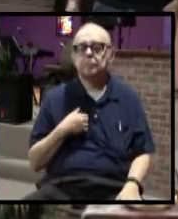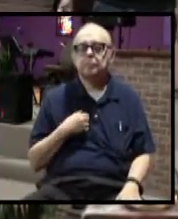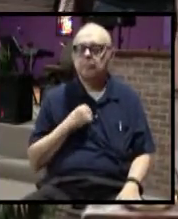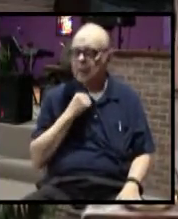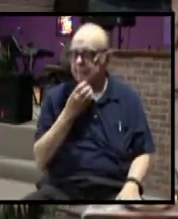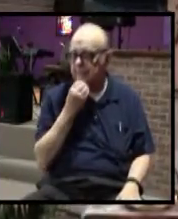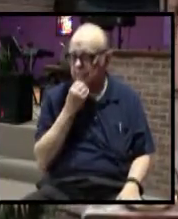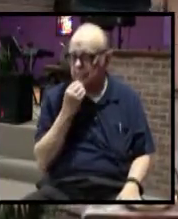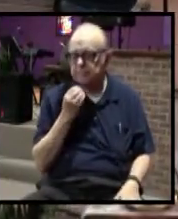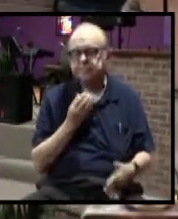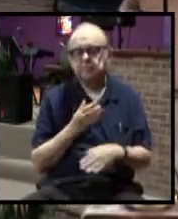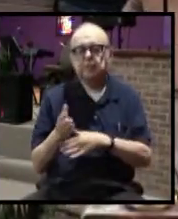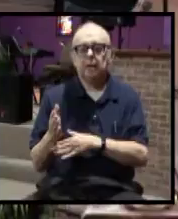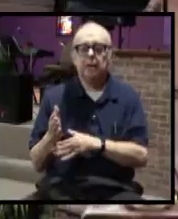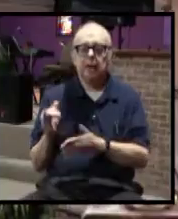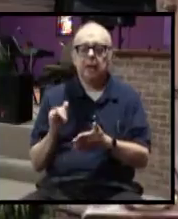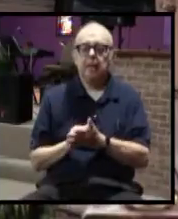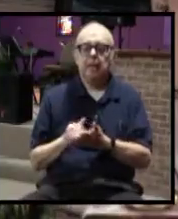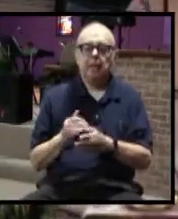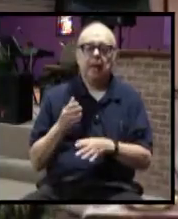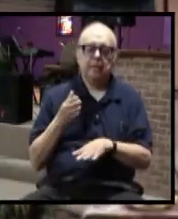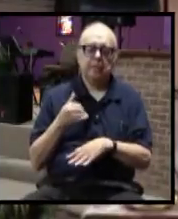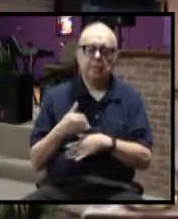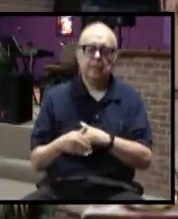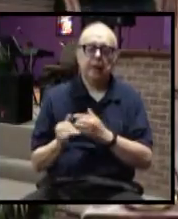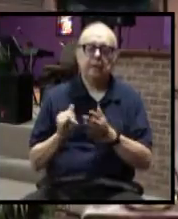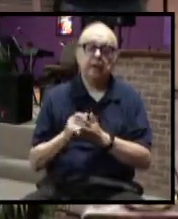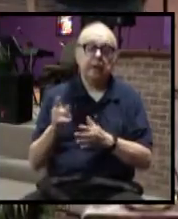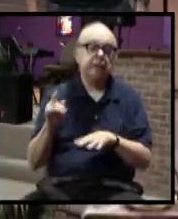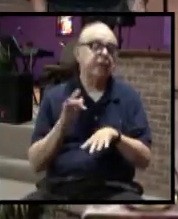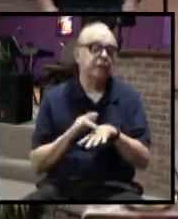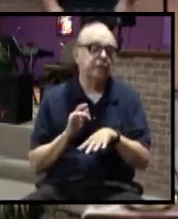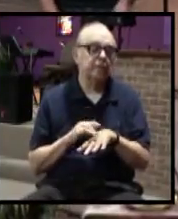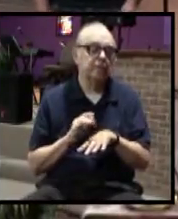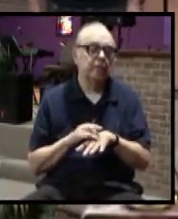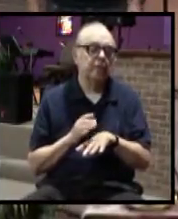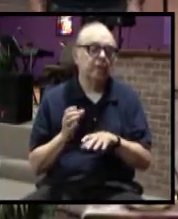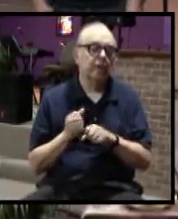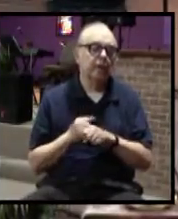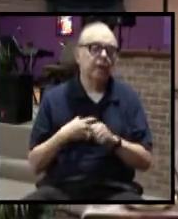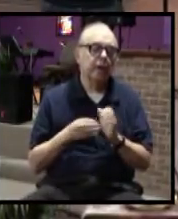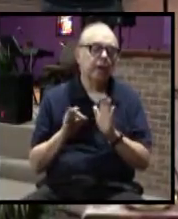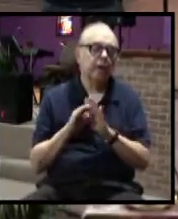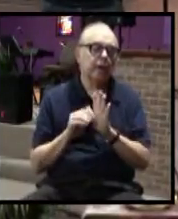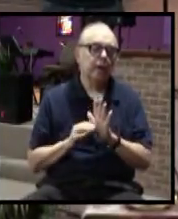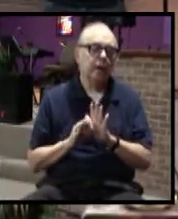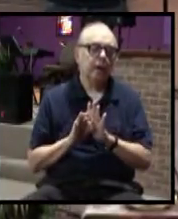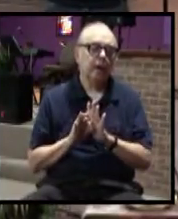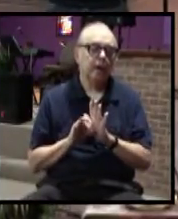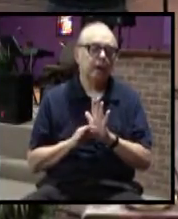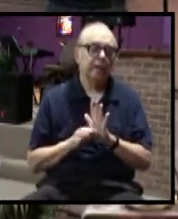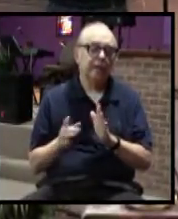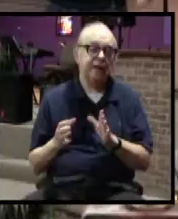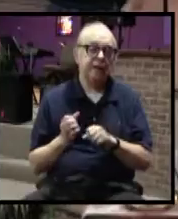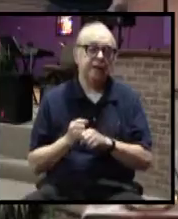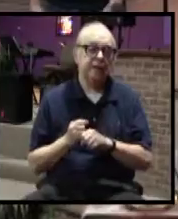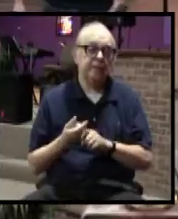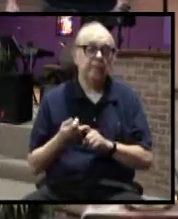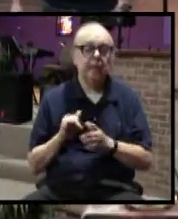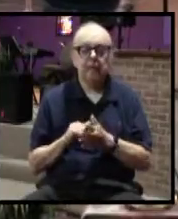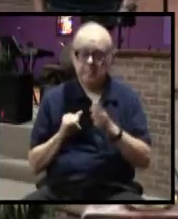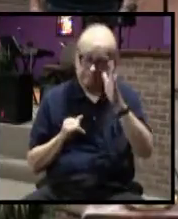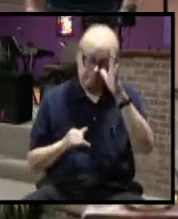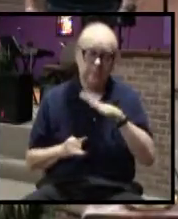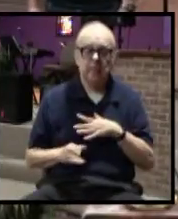Because I'm not going to eat any fish or bread that he's touching. I'll get the leprosy that he's getting from this